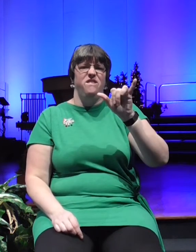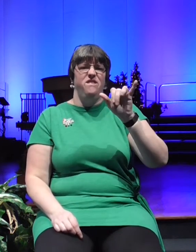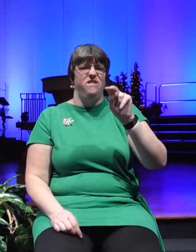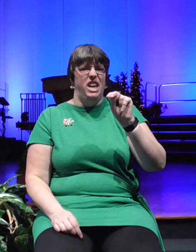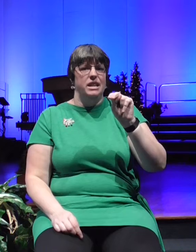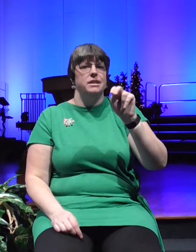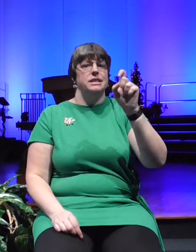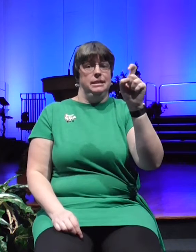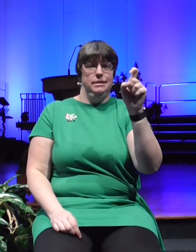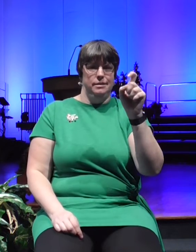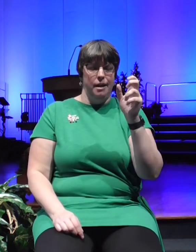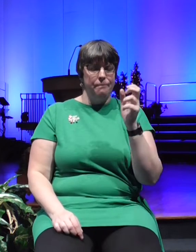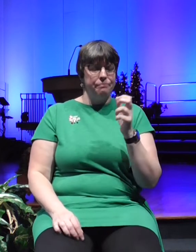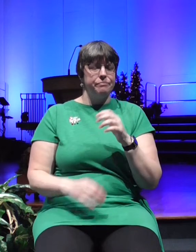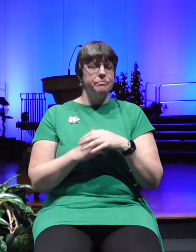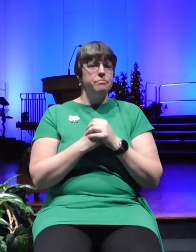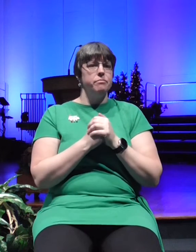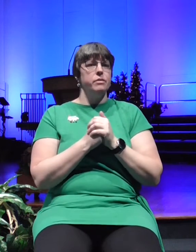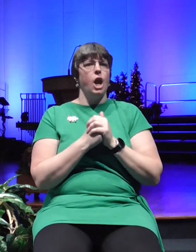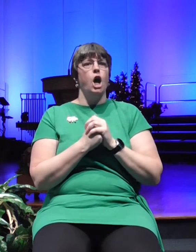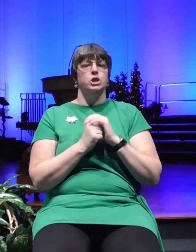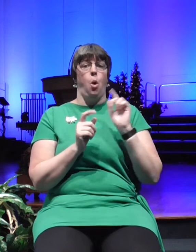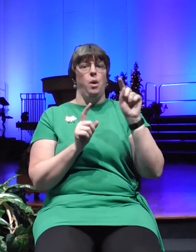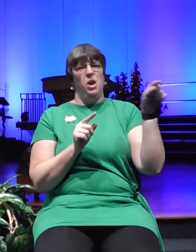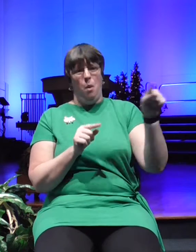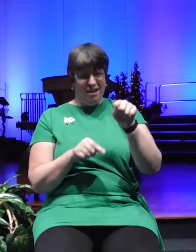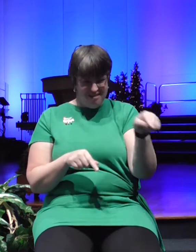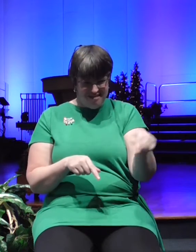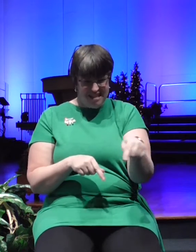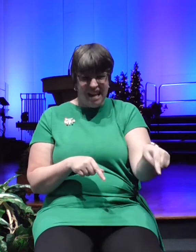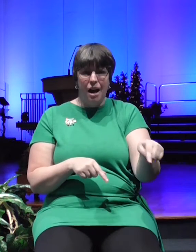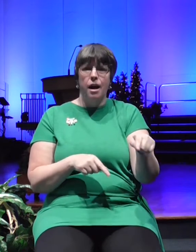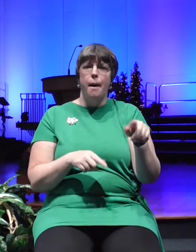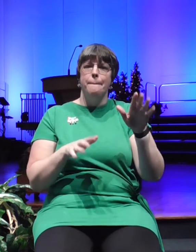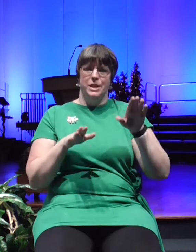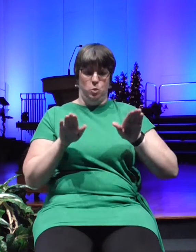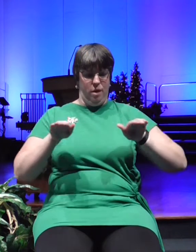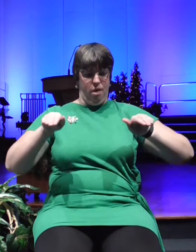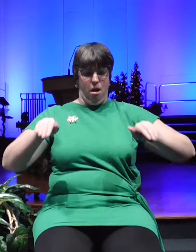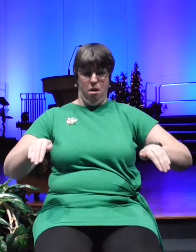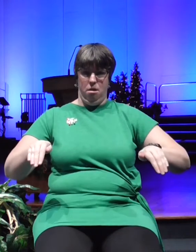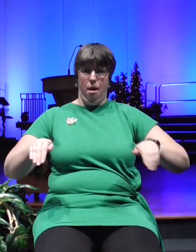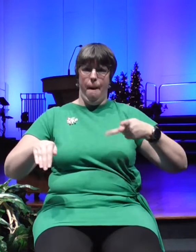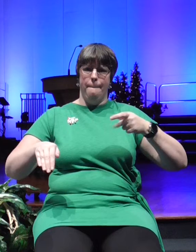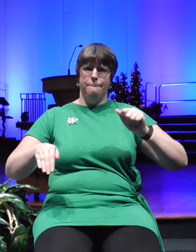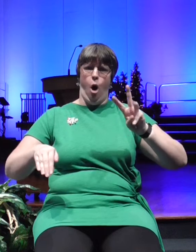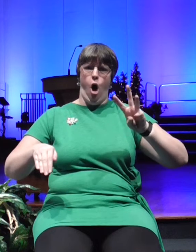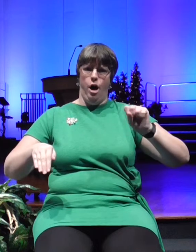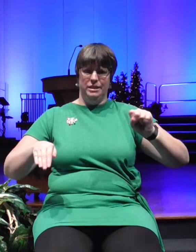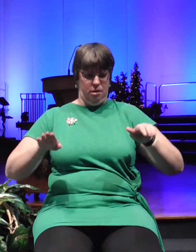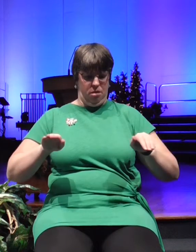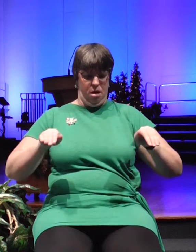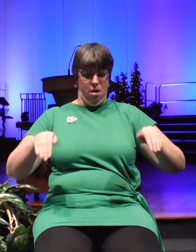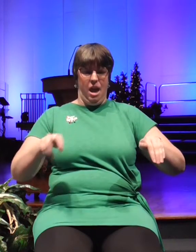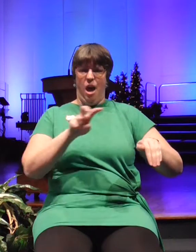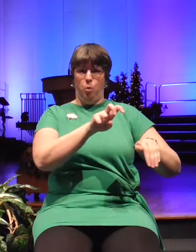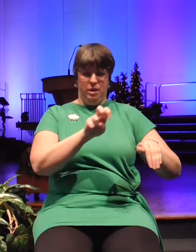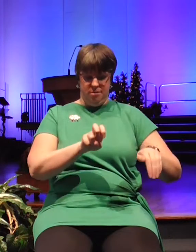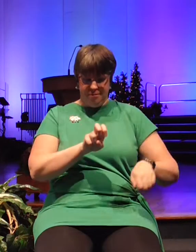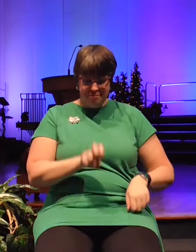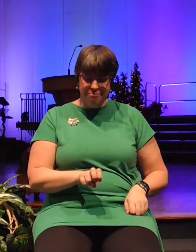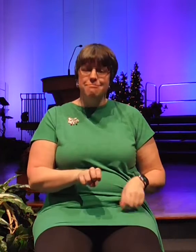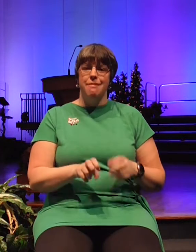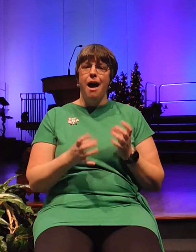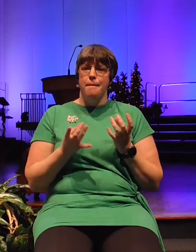the pyramids of Giza. And we got to go down in between the paws of the Sphinx and sit down in that